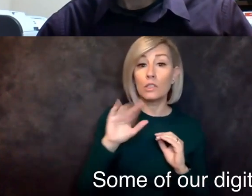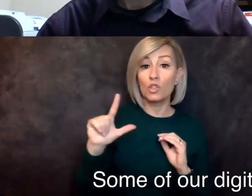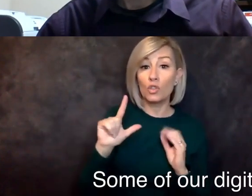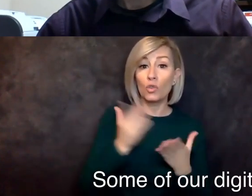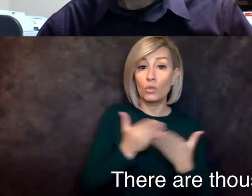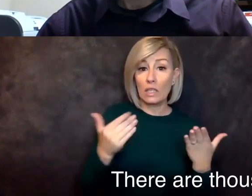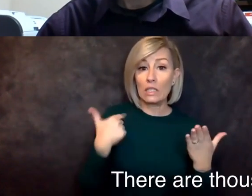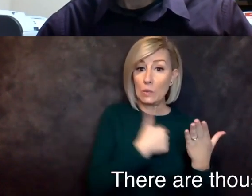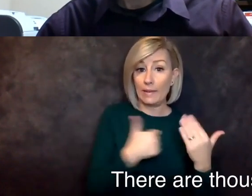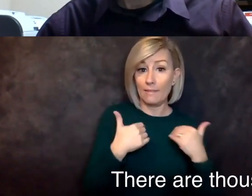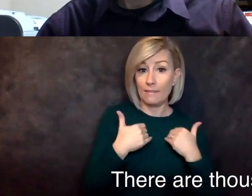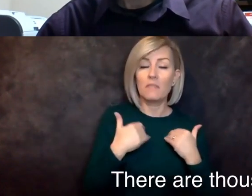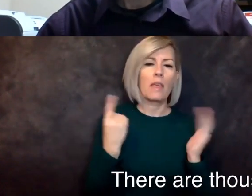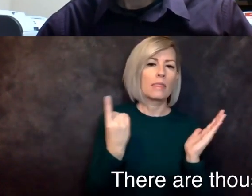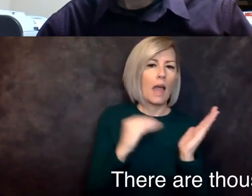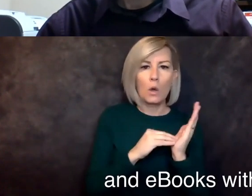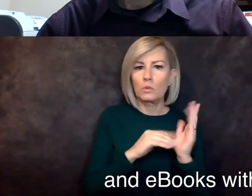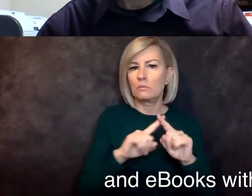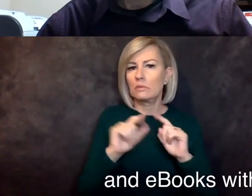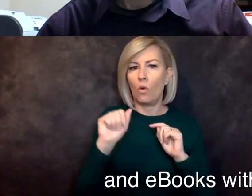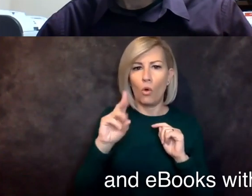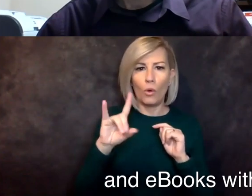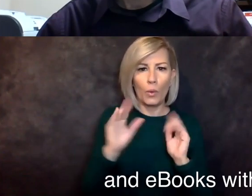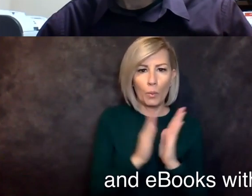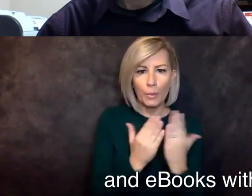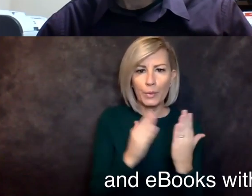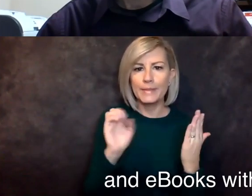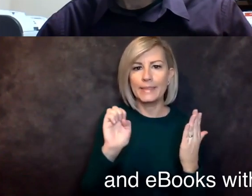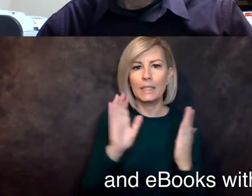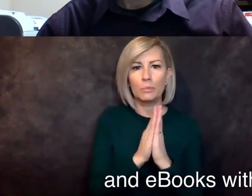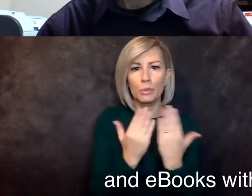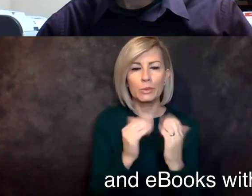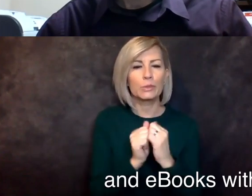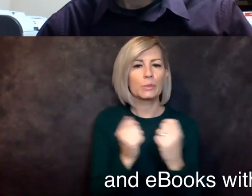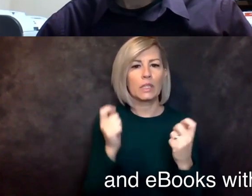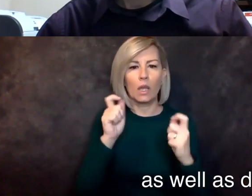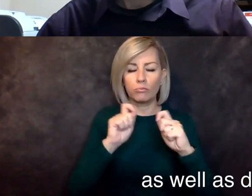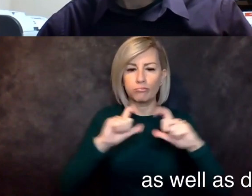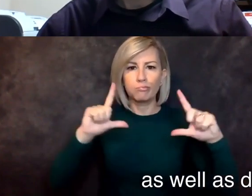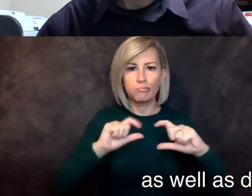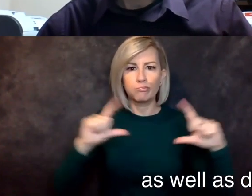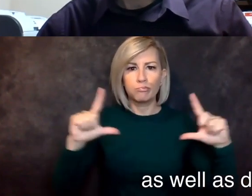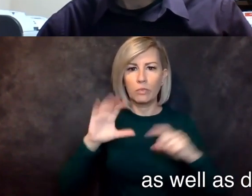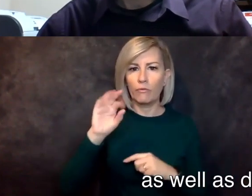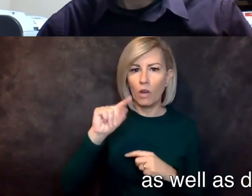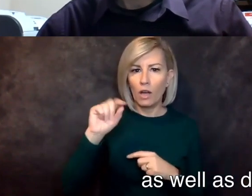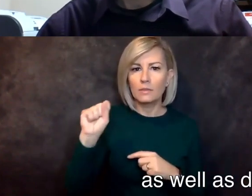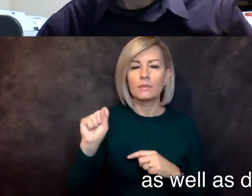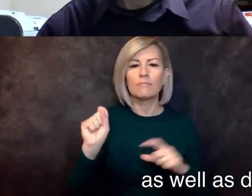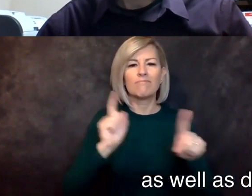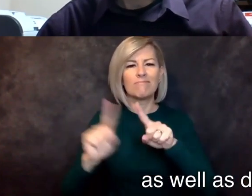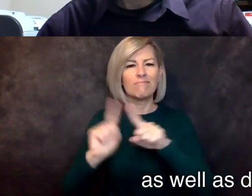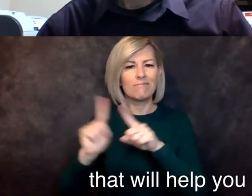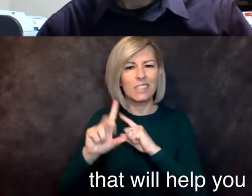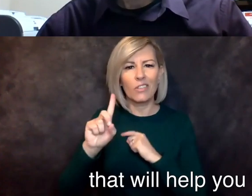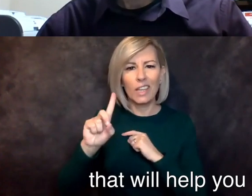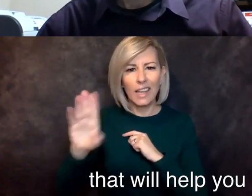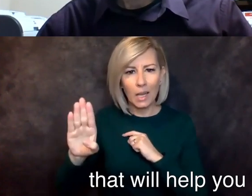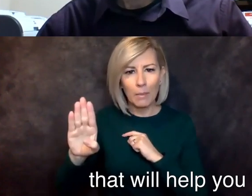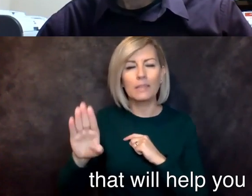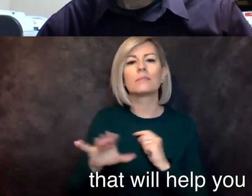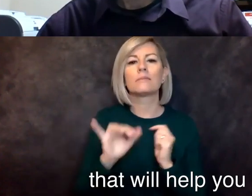that we have, there are thousands of audiobooks and e-books with adjustable font sizes, as well as different databases that